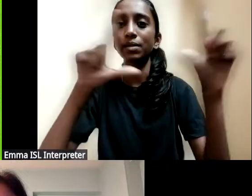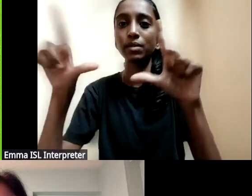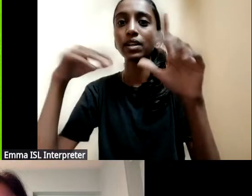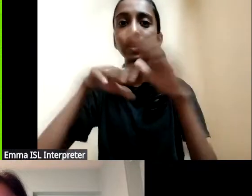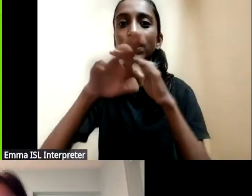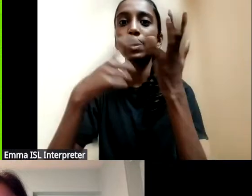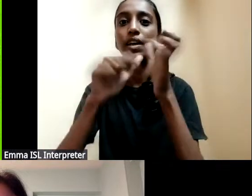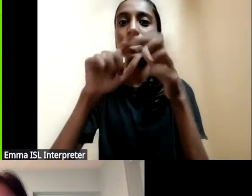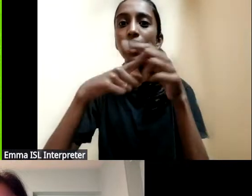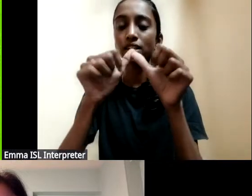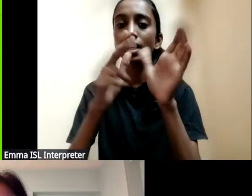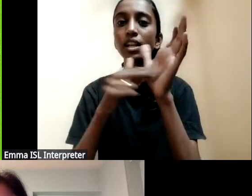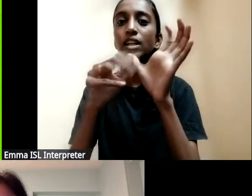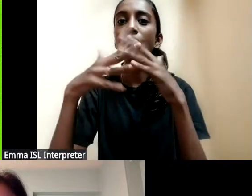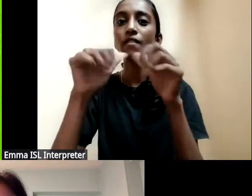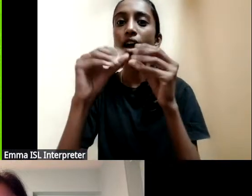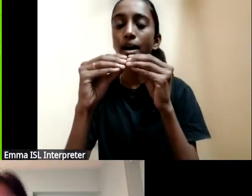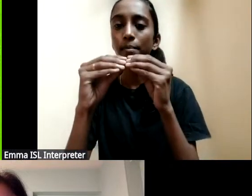Nawabs, and Firangis,